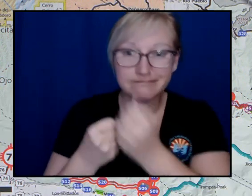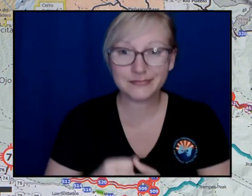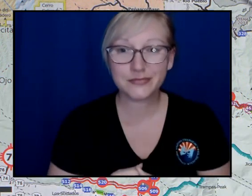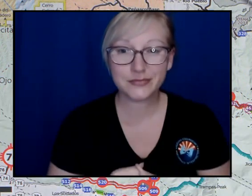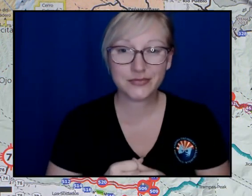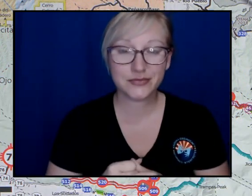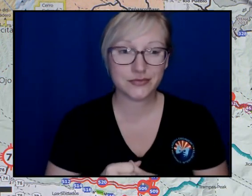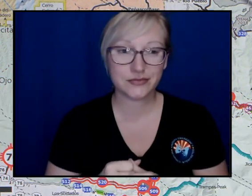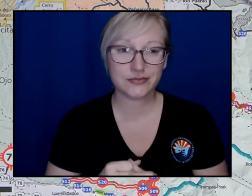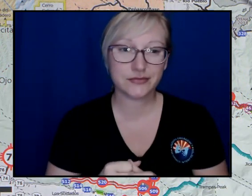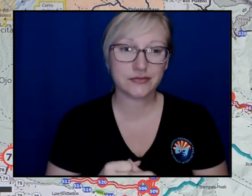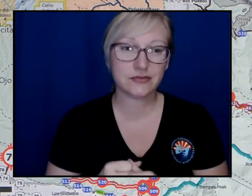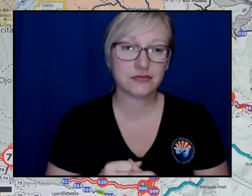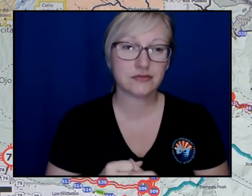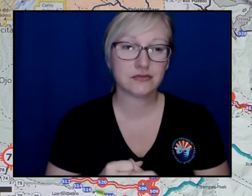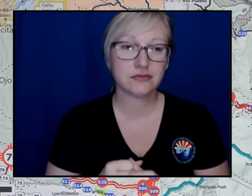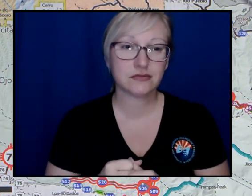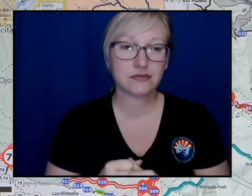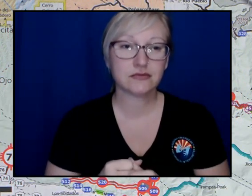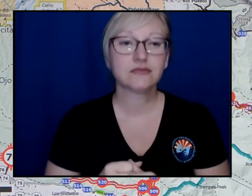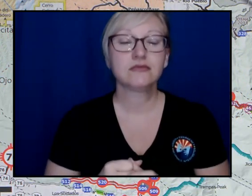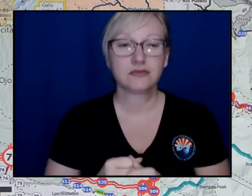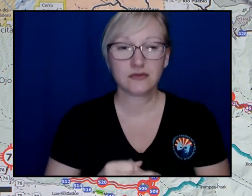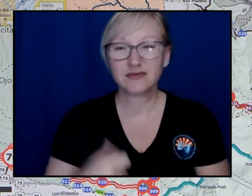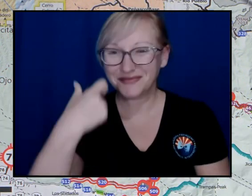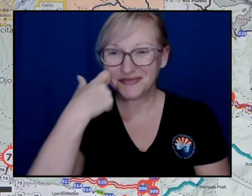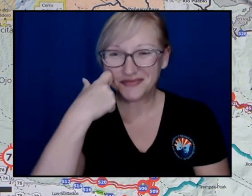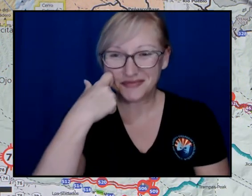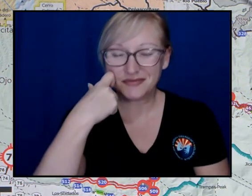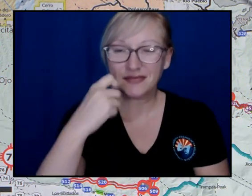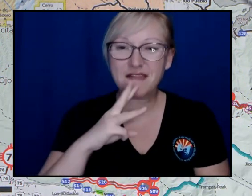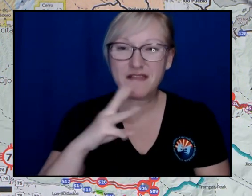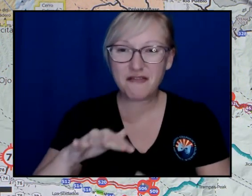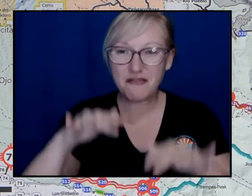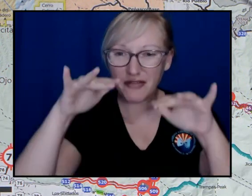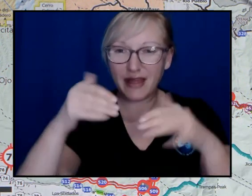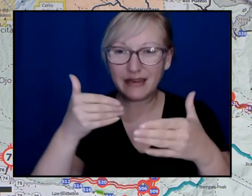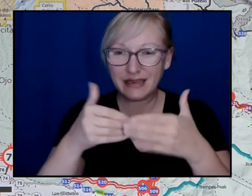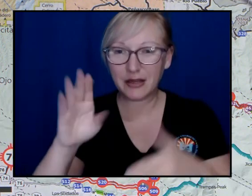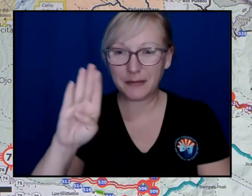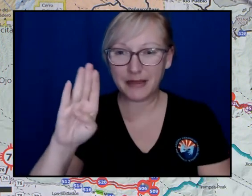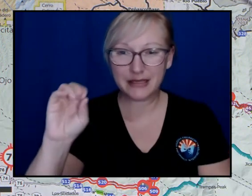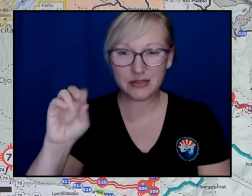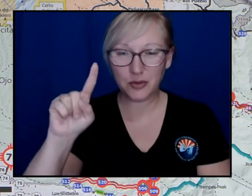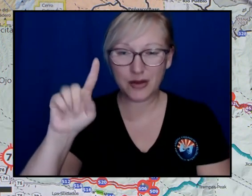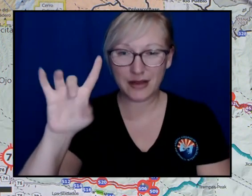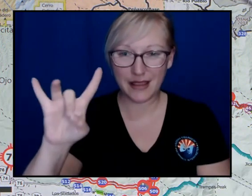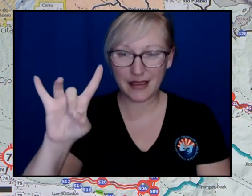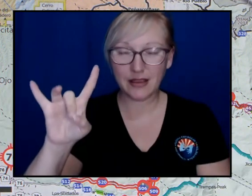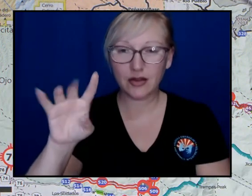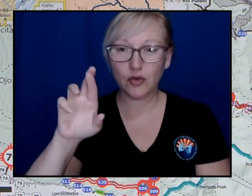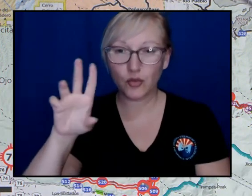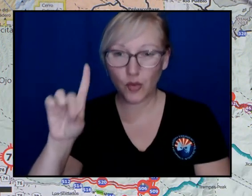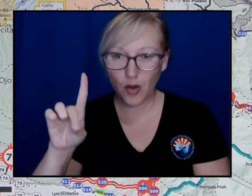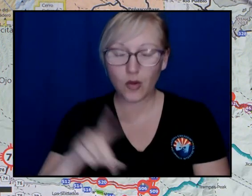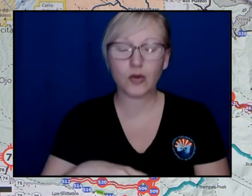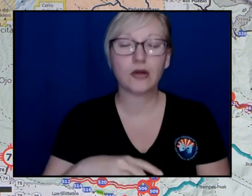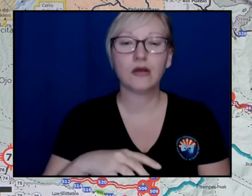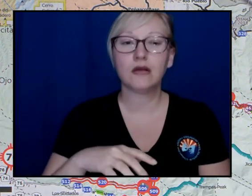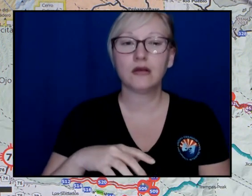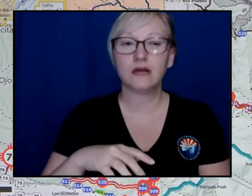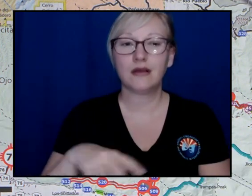some issues with some flooding around the B018 road. We've looked at some areas around the A005 road, worked